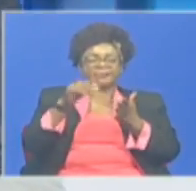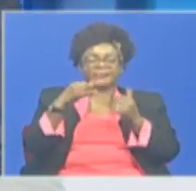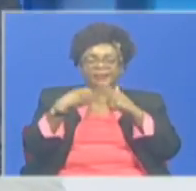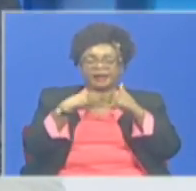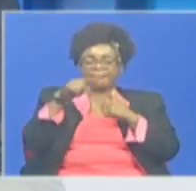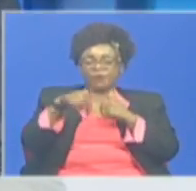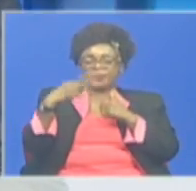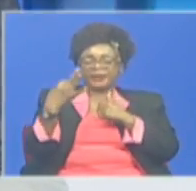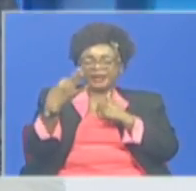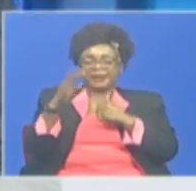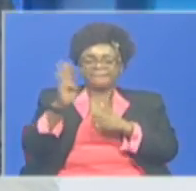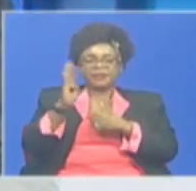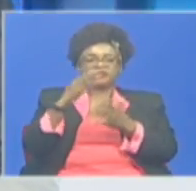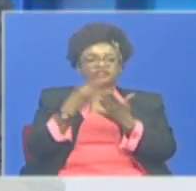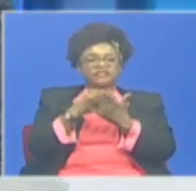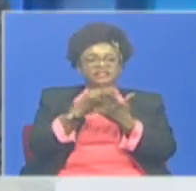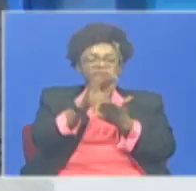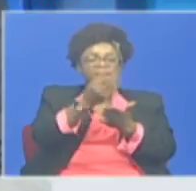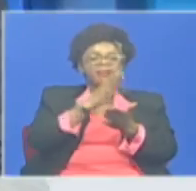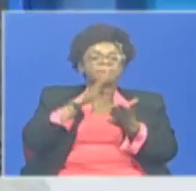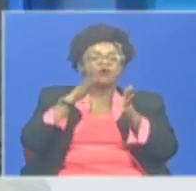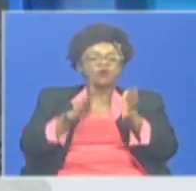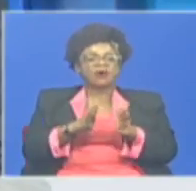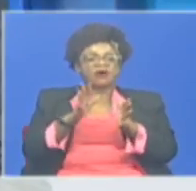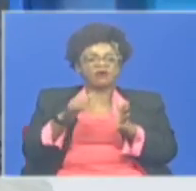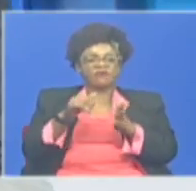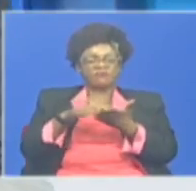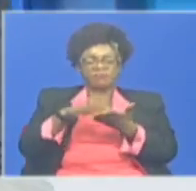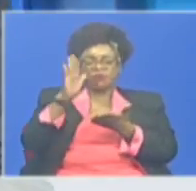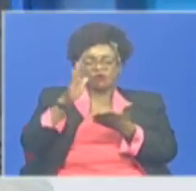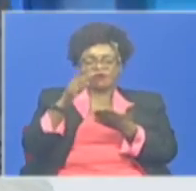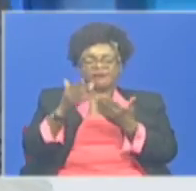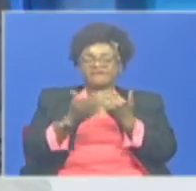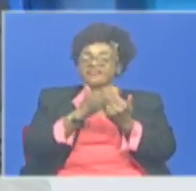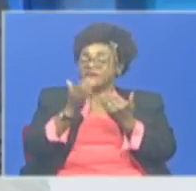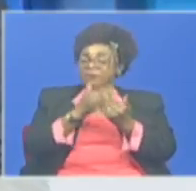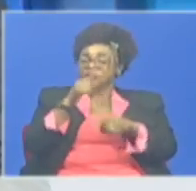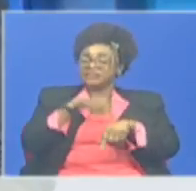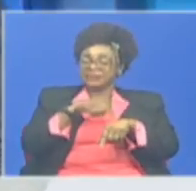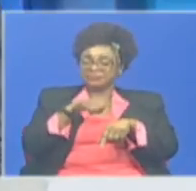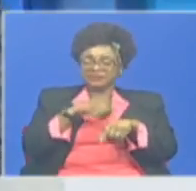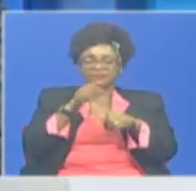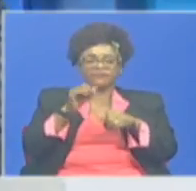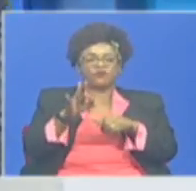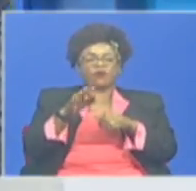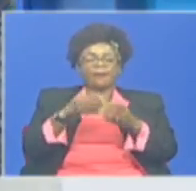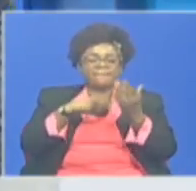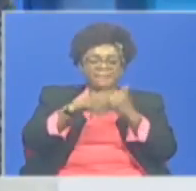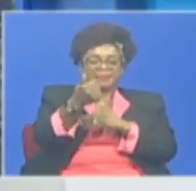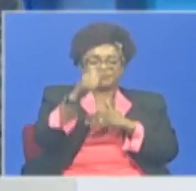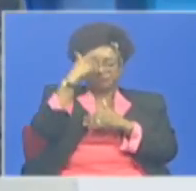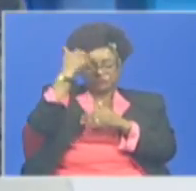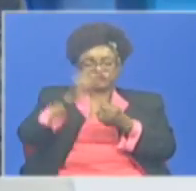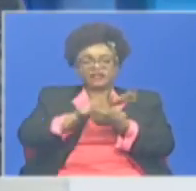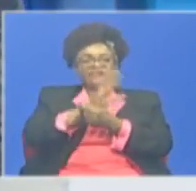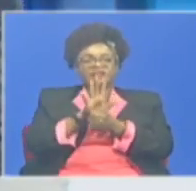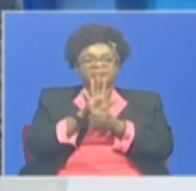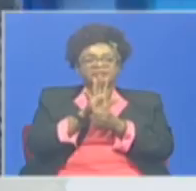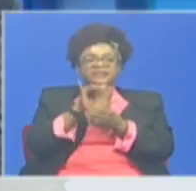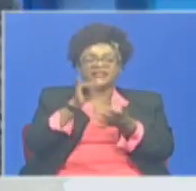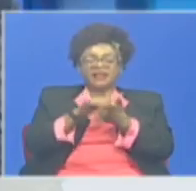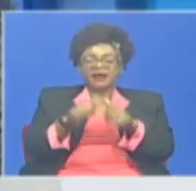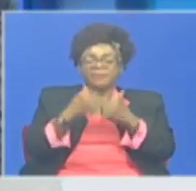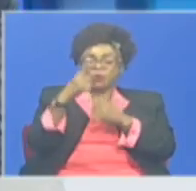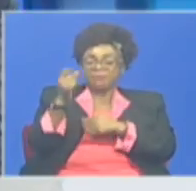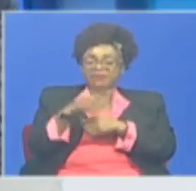light of the request from the borrowers for more favorable terms of repayment due to the adverse effects of COVID-19. Now, this comes barely a month